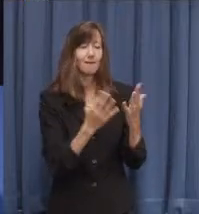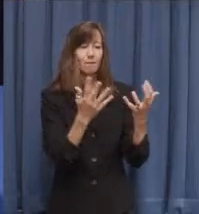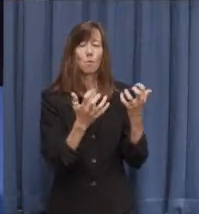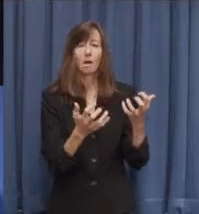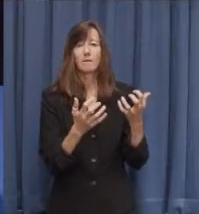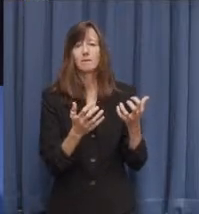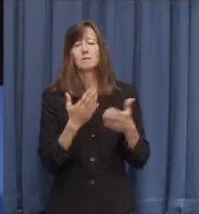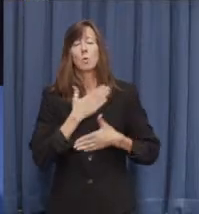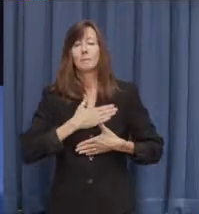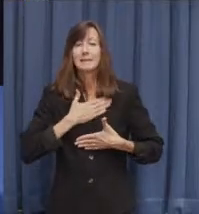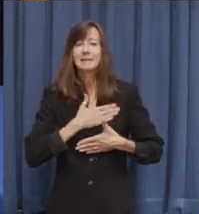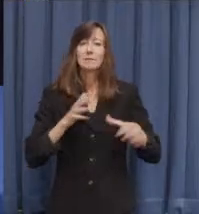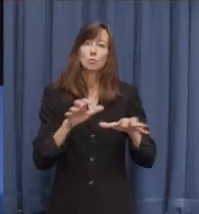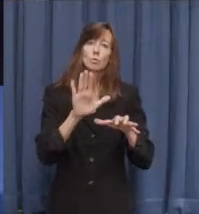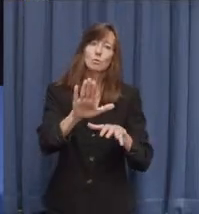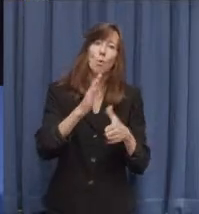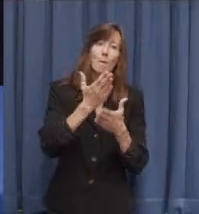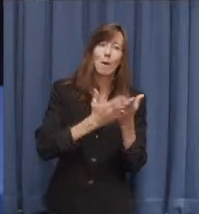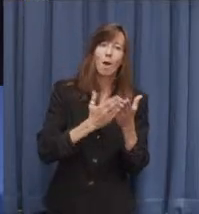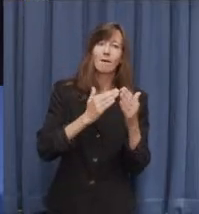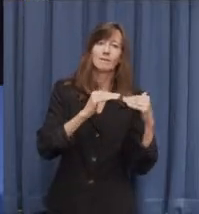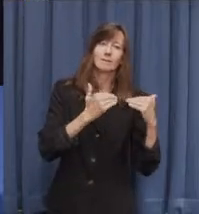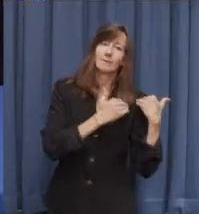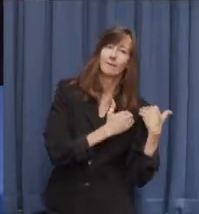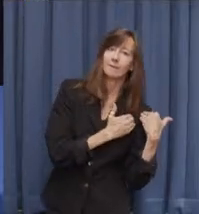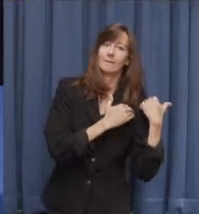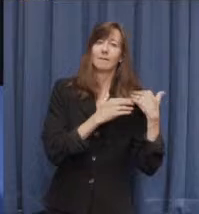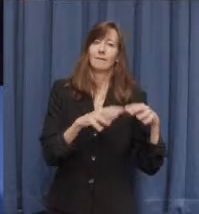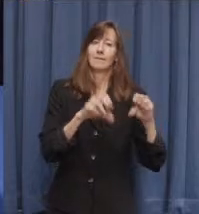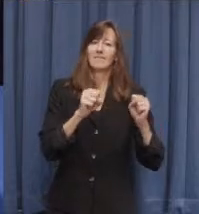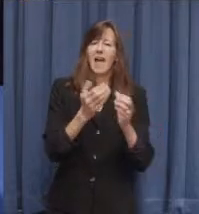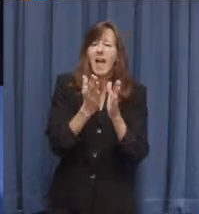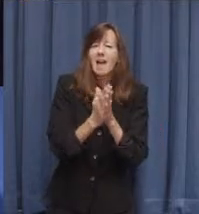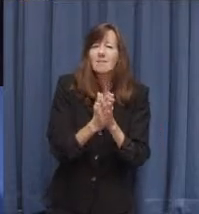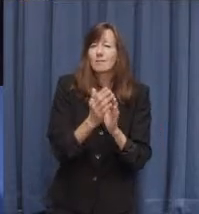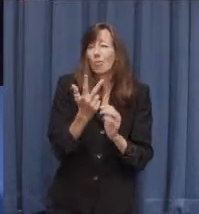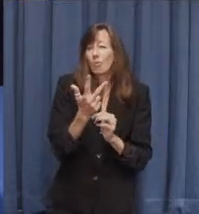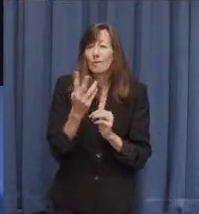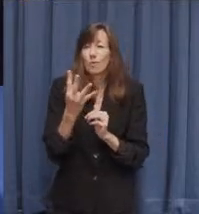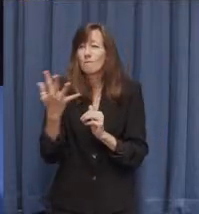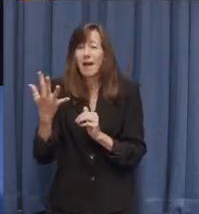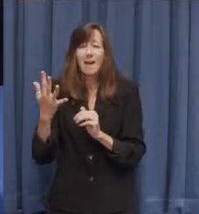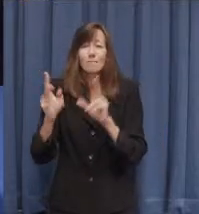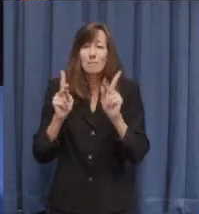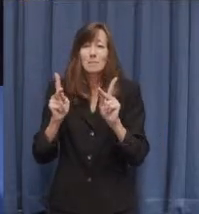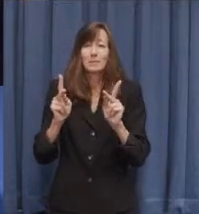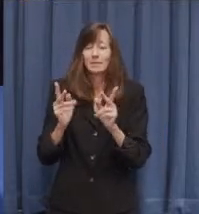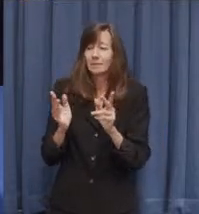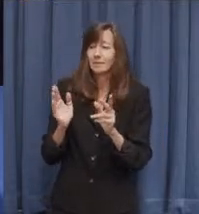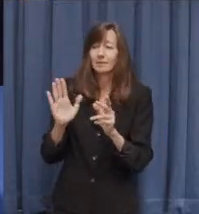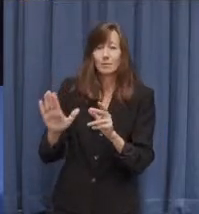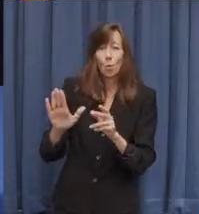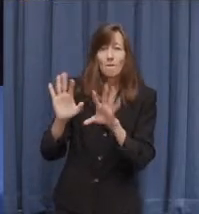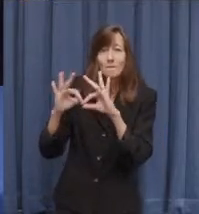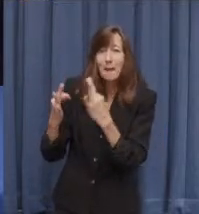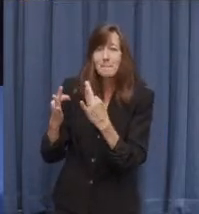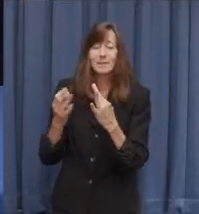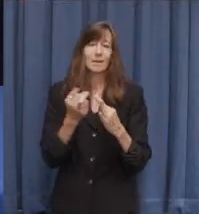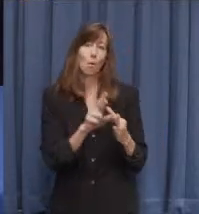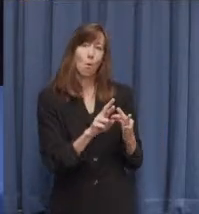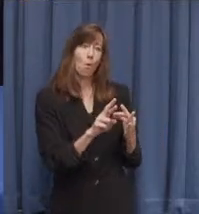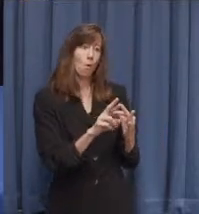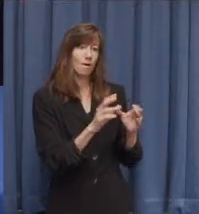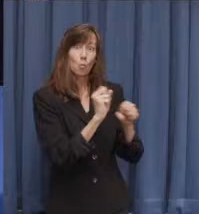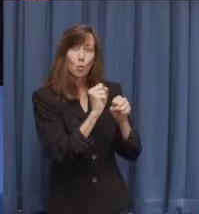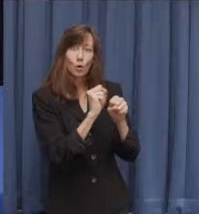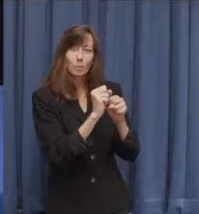If you can even ask 3, 4, or 5 people, either in your family or your workplace or your friends, hey, encourage them to